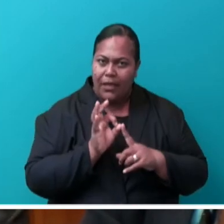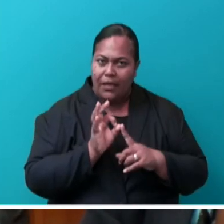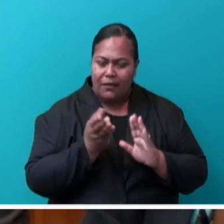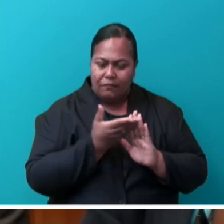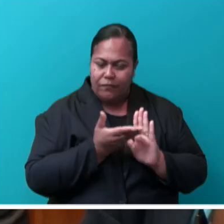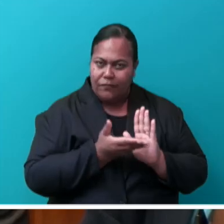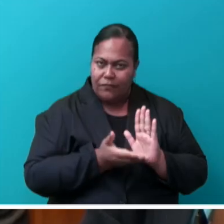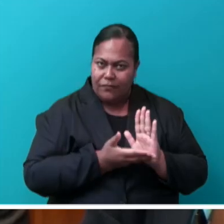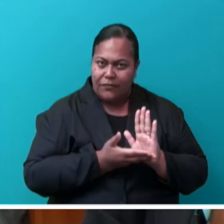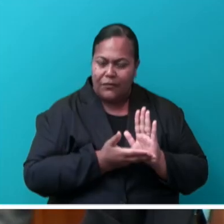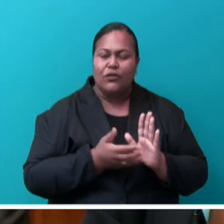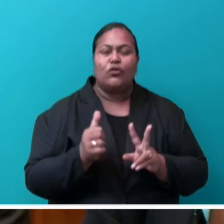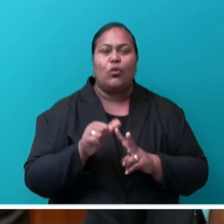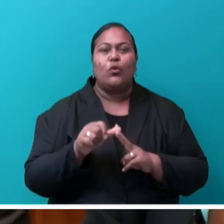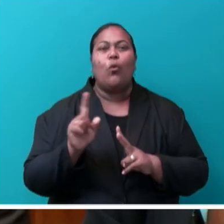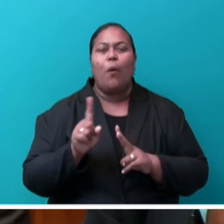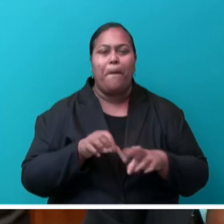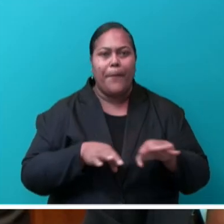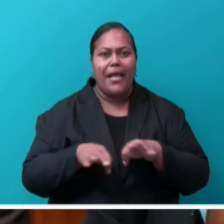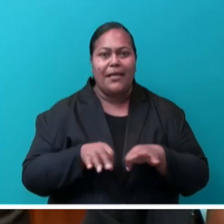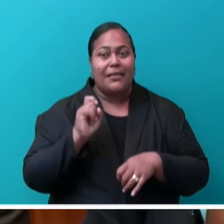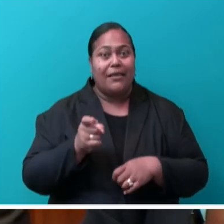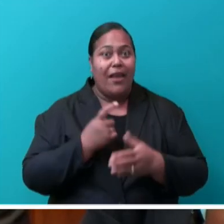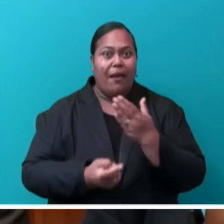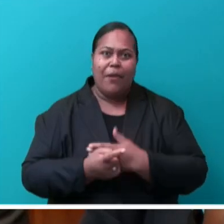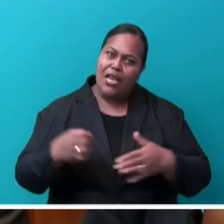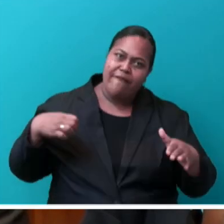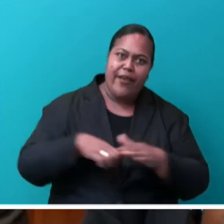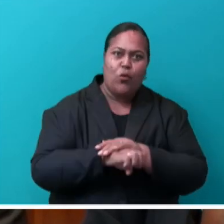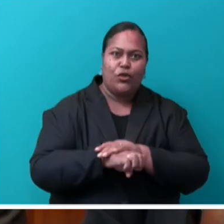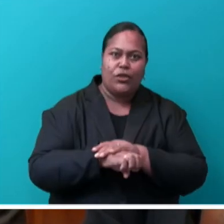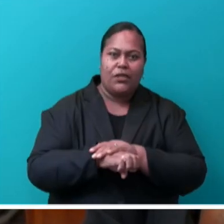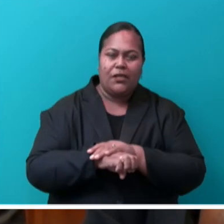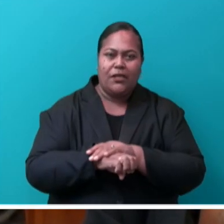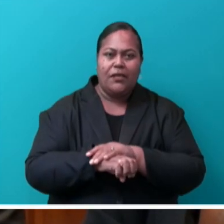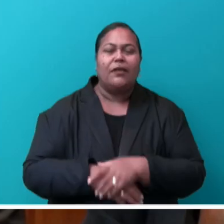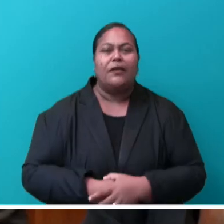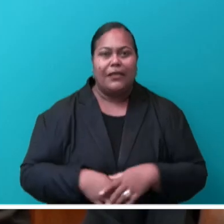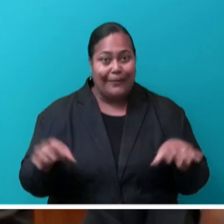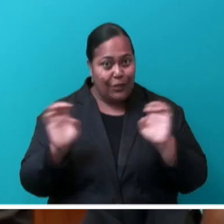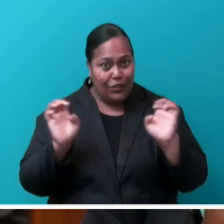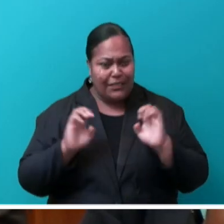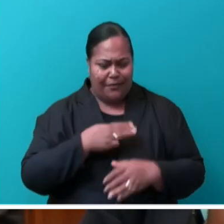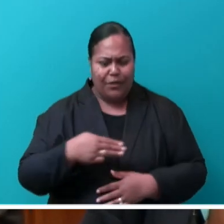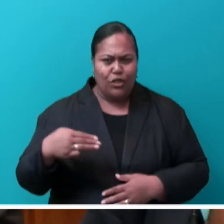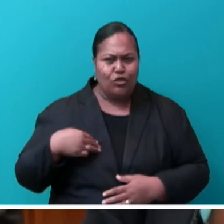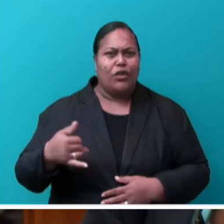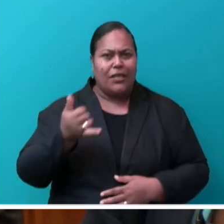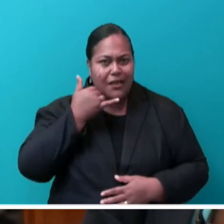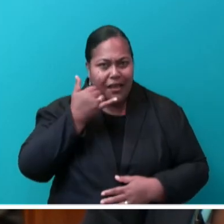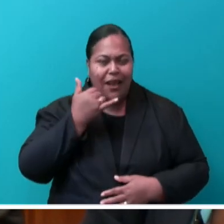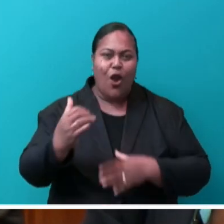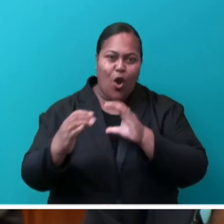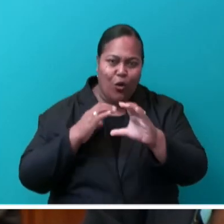by robust contingency plans for potential evacuation. The Ministry is in regular contact with the headquarters of the Republic of